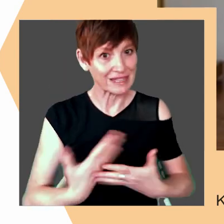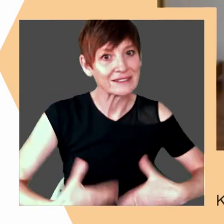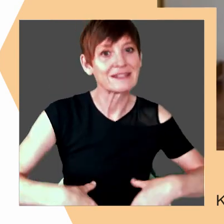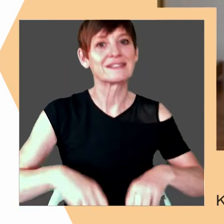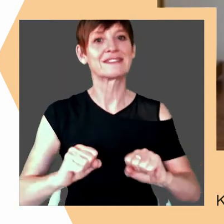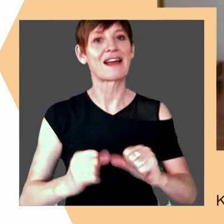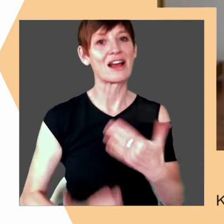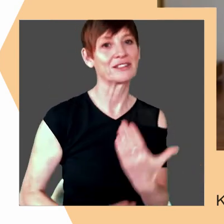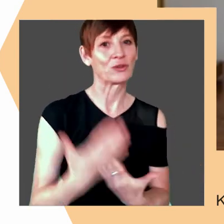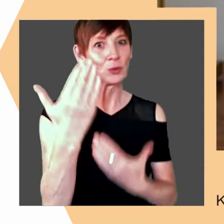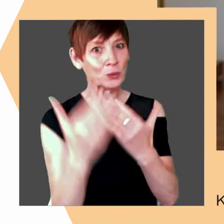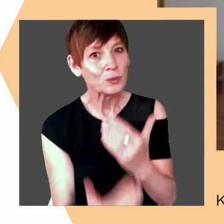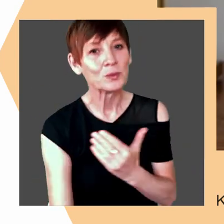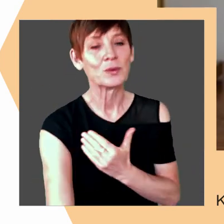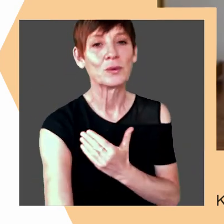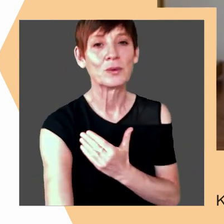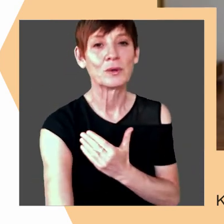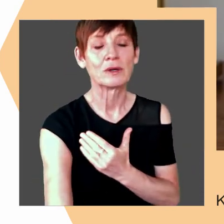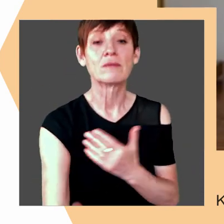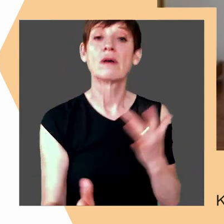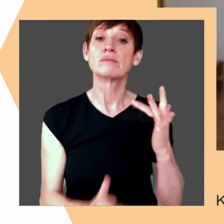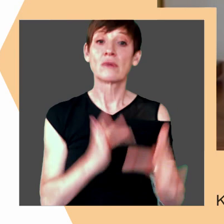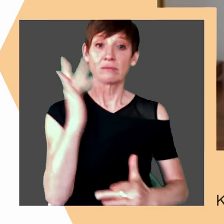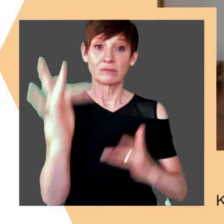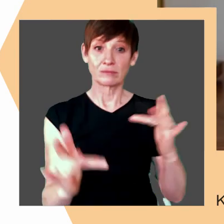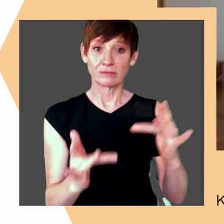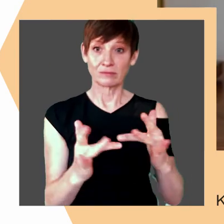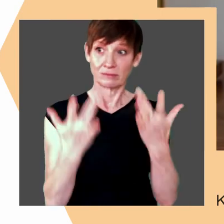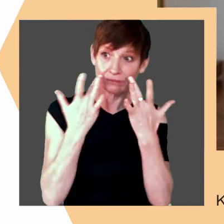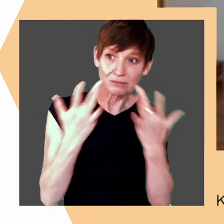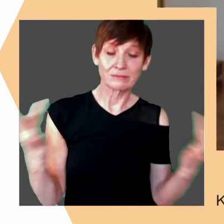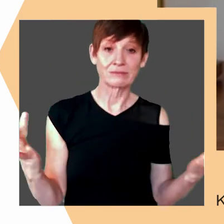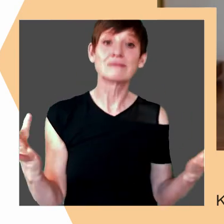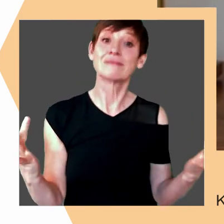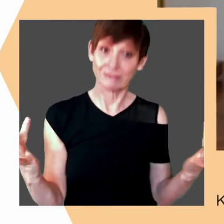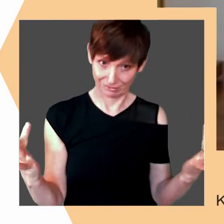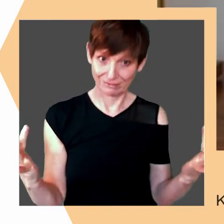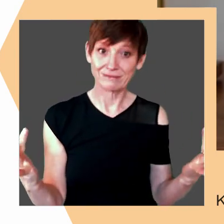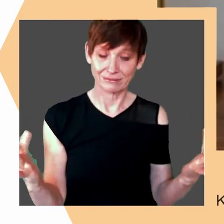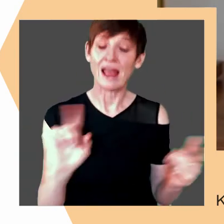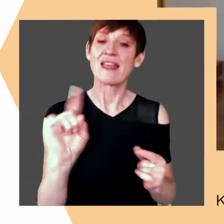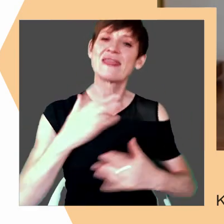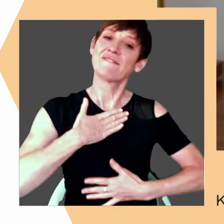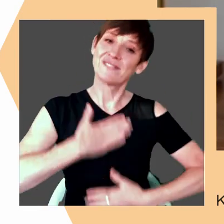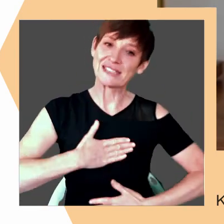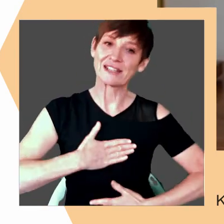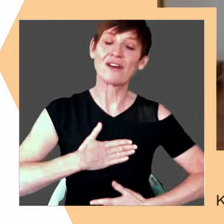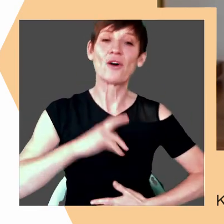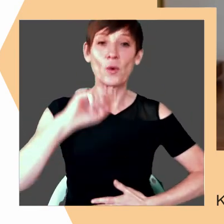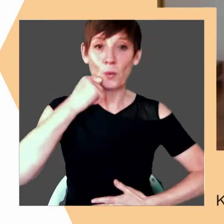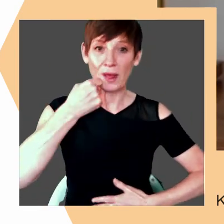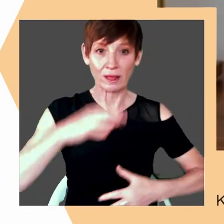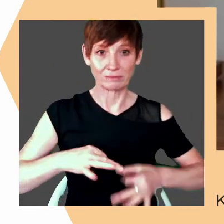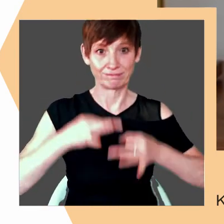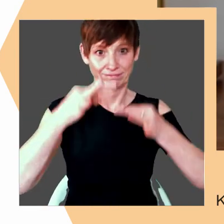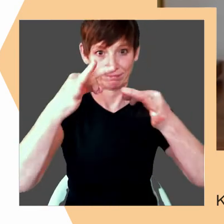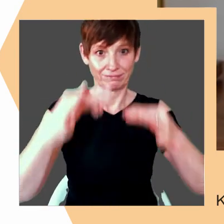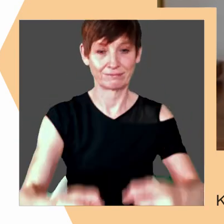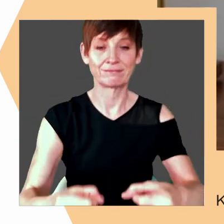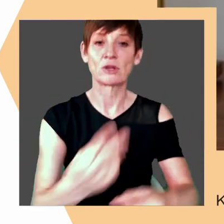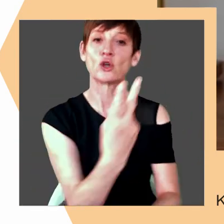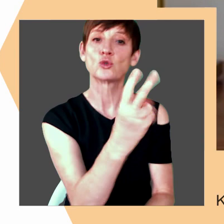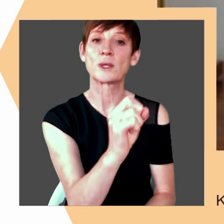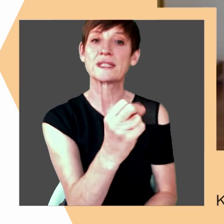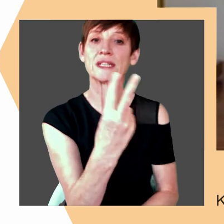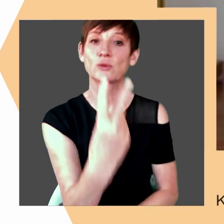beginning. A virtual version of the MA show is available to view online and the physical show is now postponed until 2021.